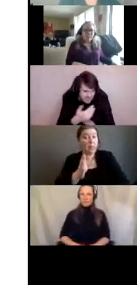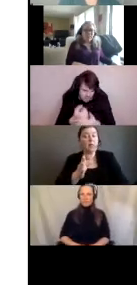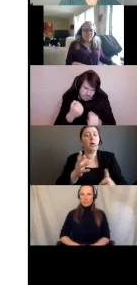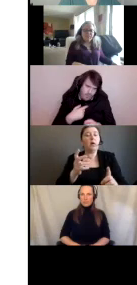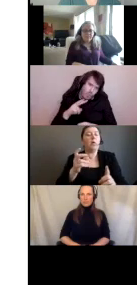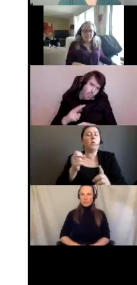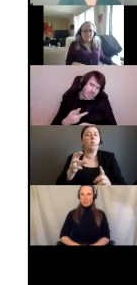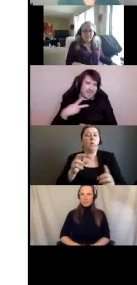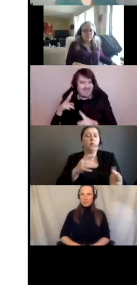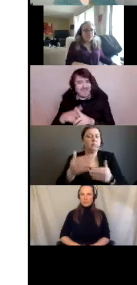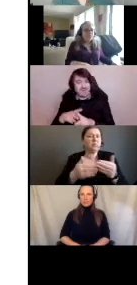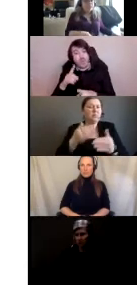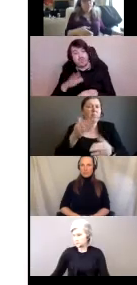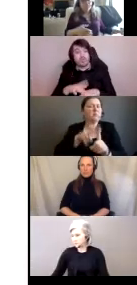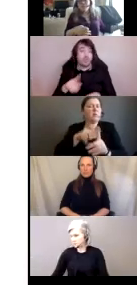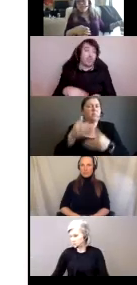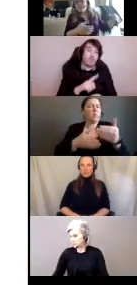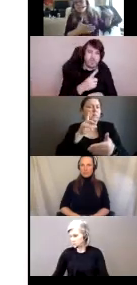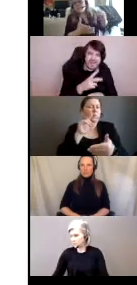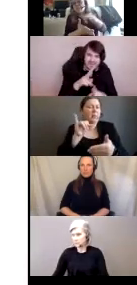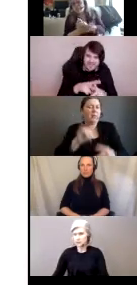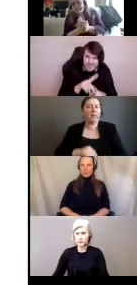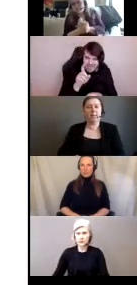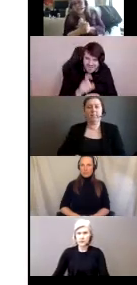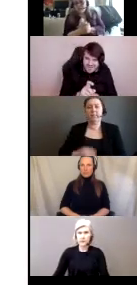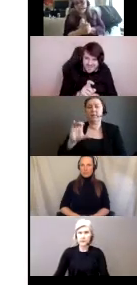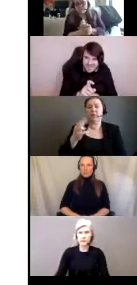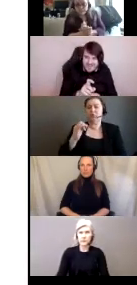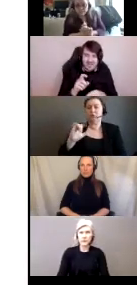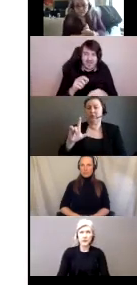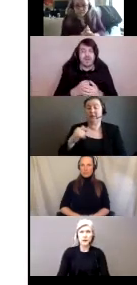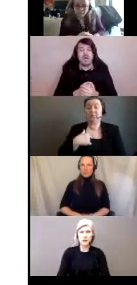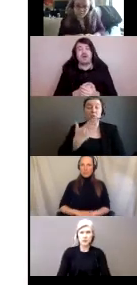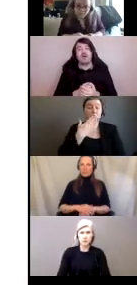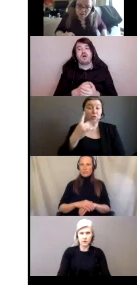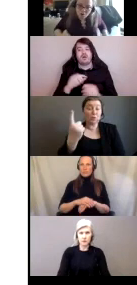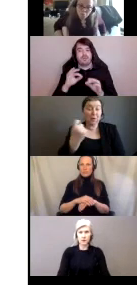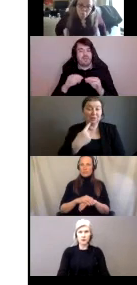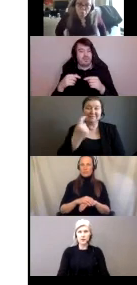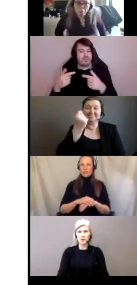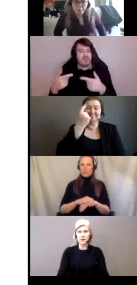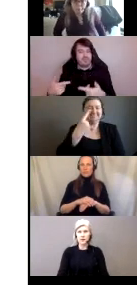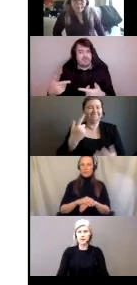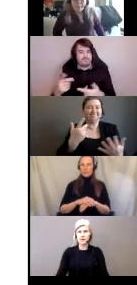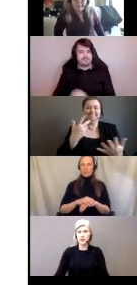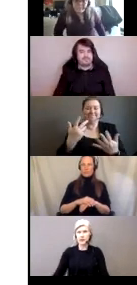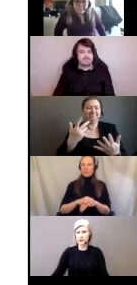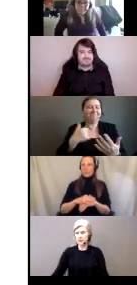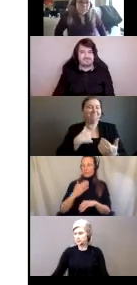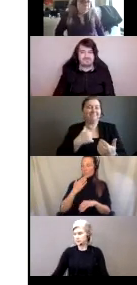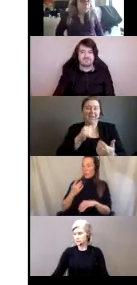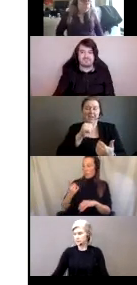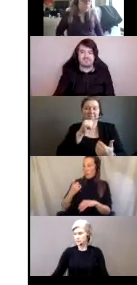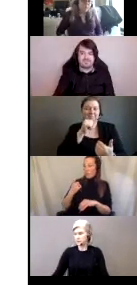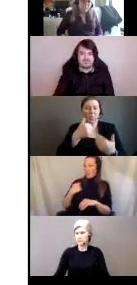could. That's a great question. I don't have the answer to that at this time in terms of, to answer the question of